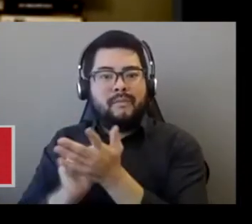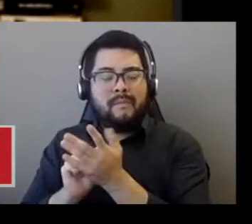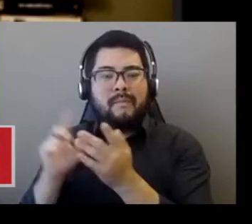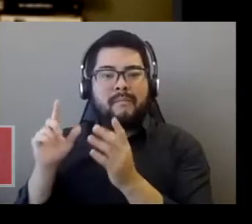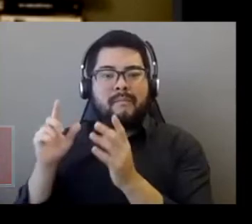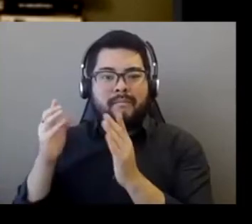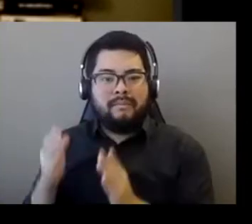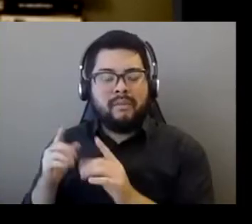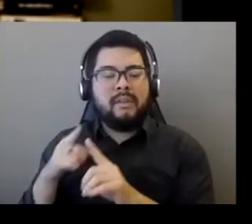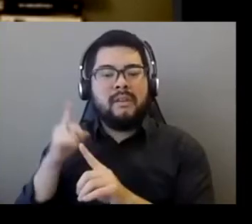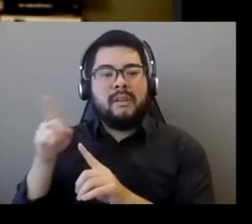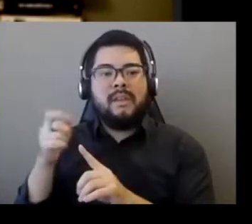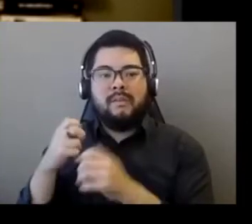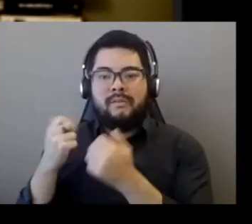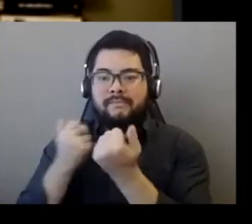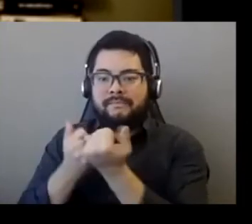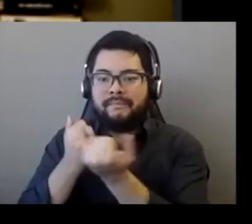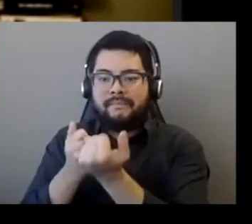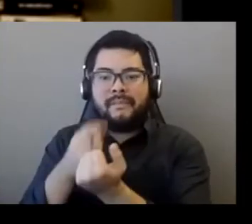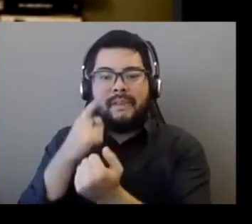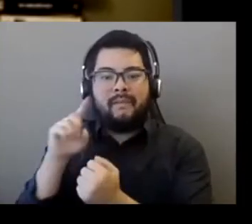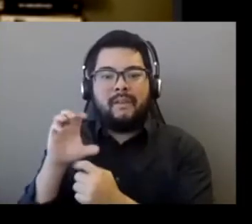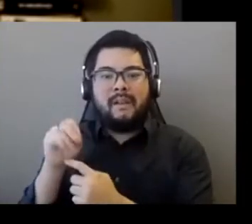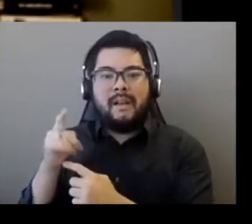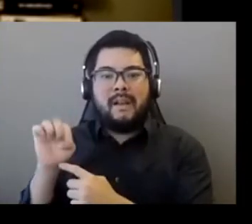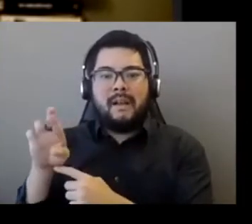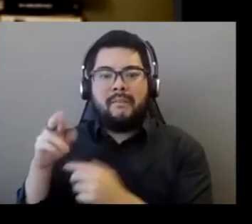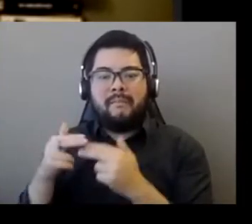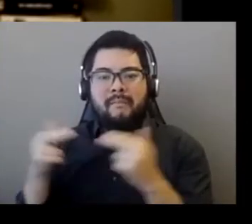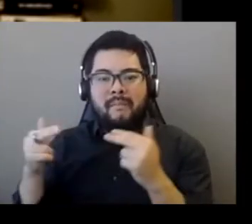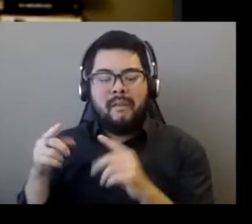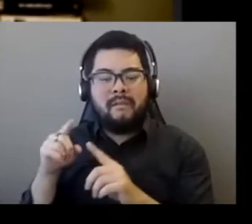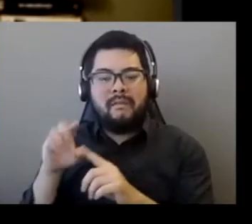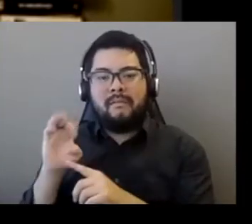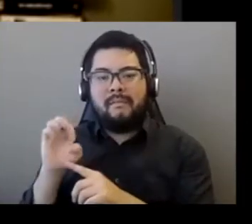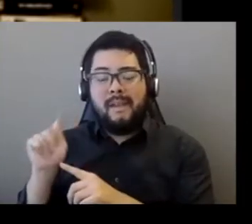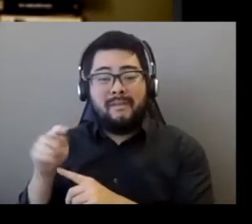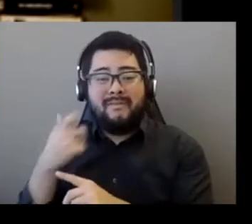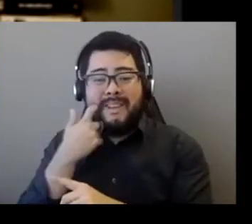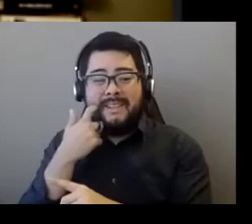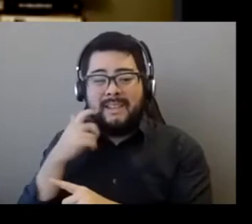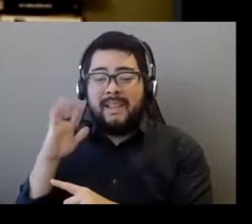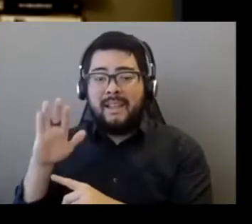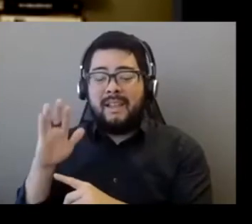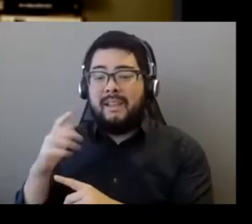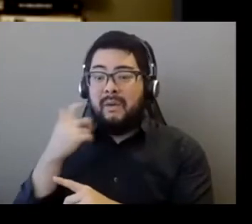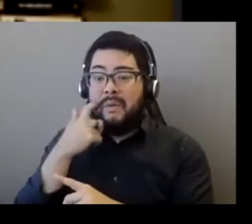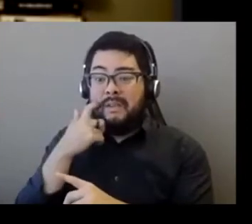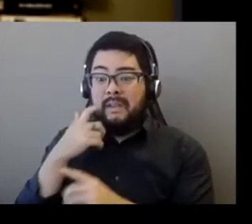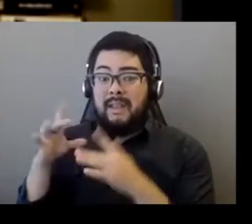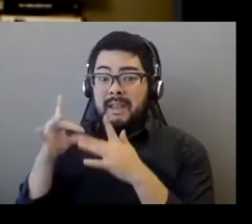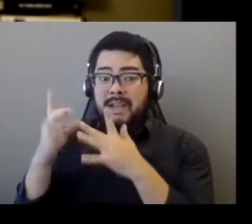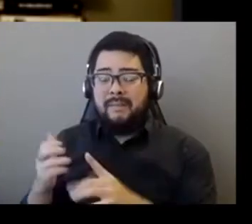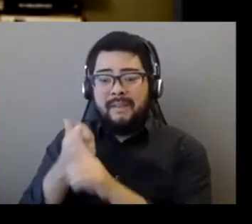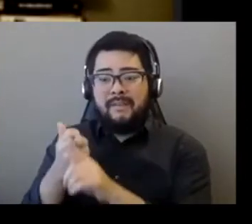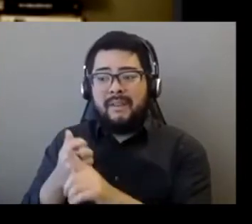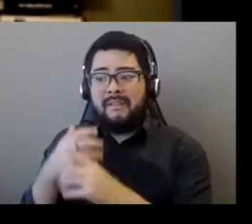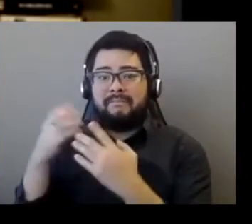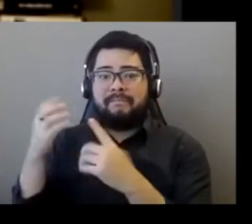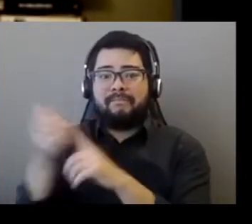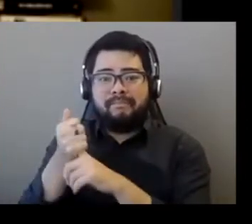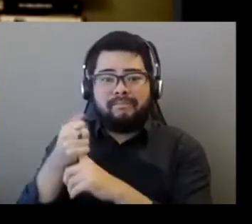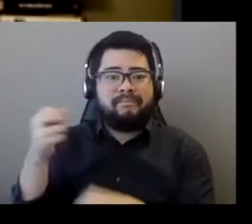campaign in the Copper Belt. Recently, the leader of their party, Cosmas Musaveli, was arrested, put in prison,